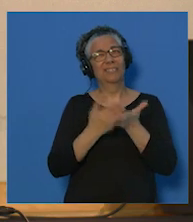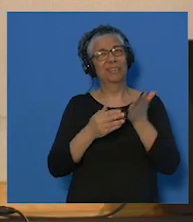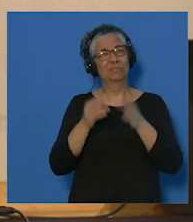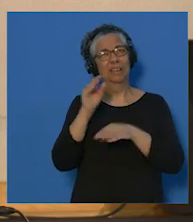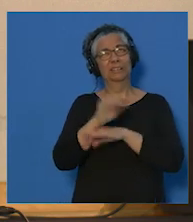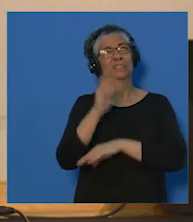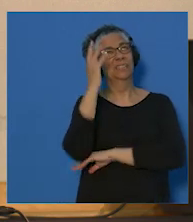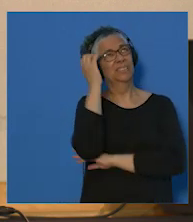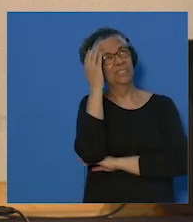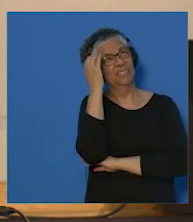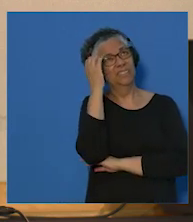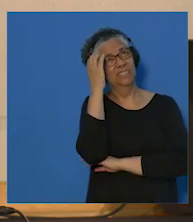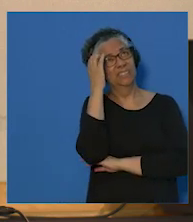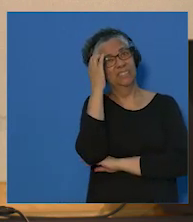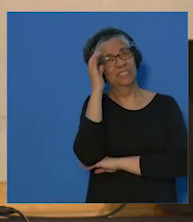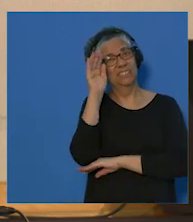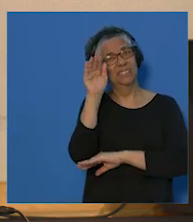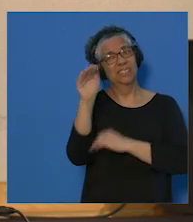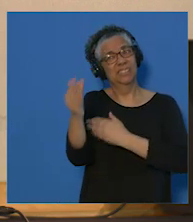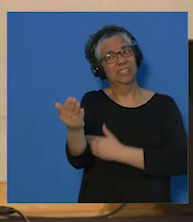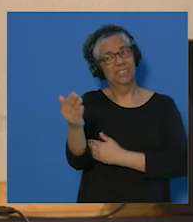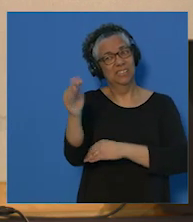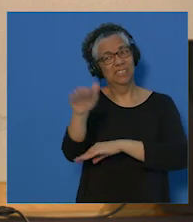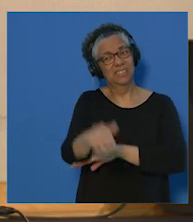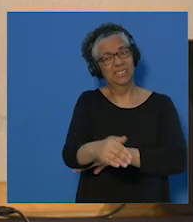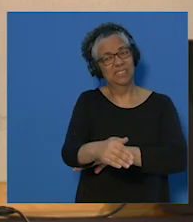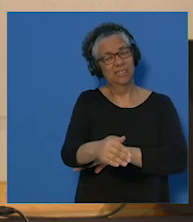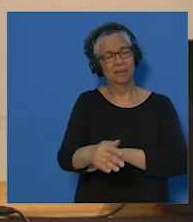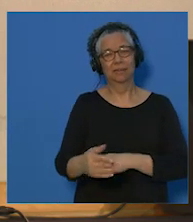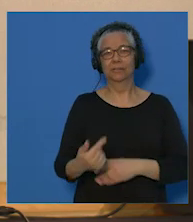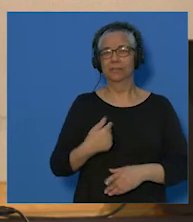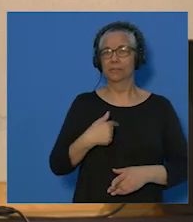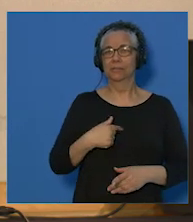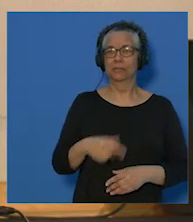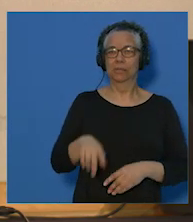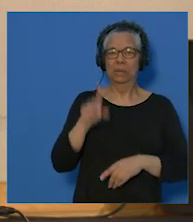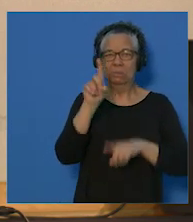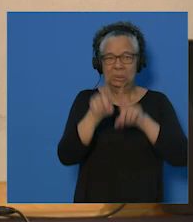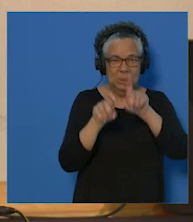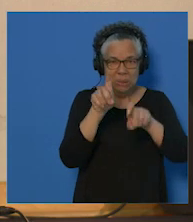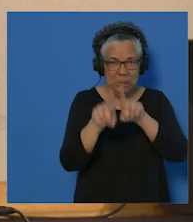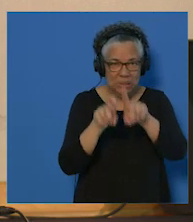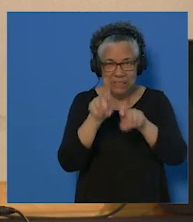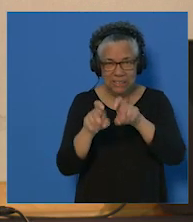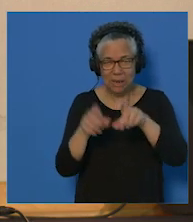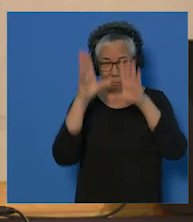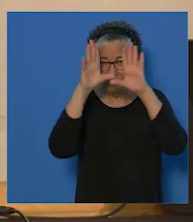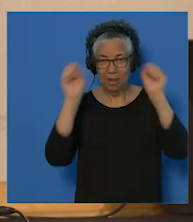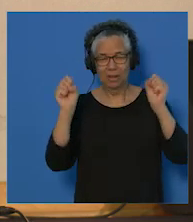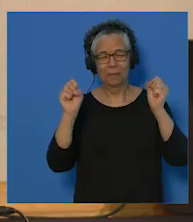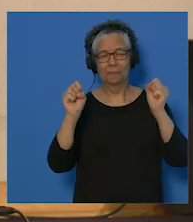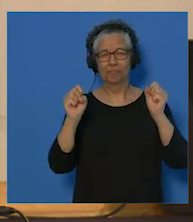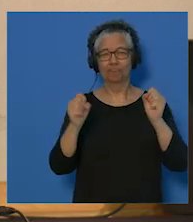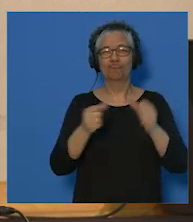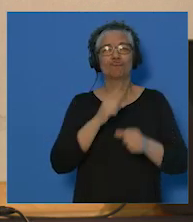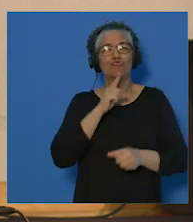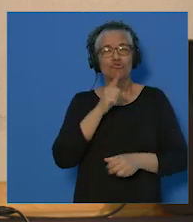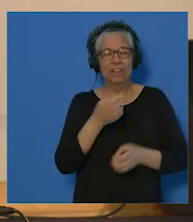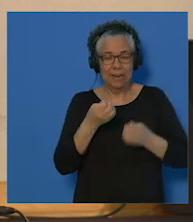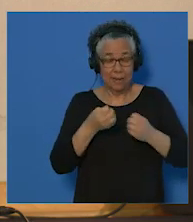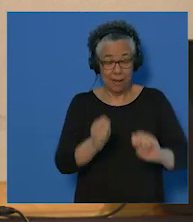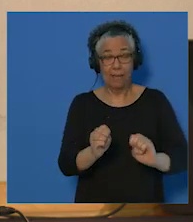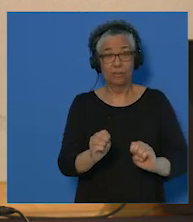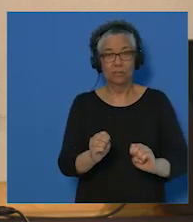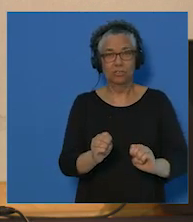midnight, and I'm forcing through and pushing through questions to him. There is truly an effort being